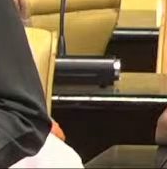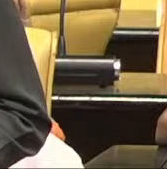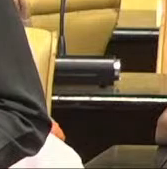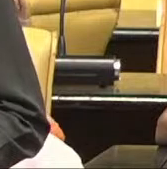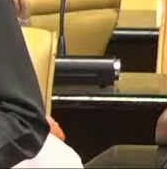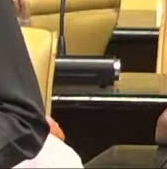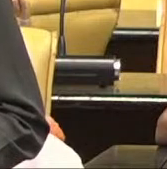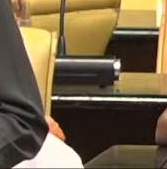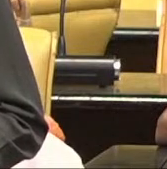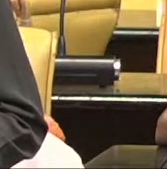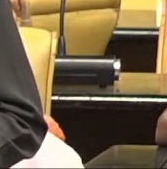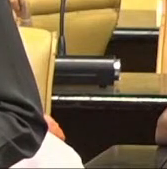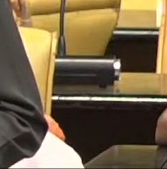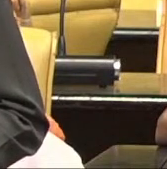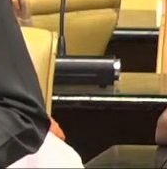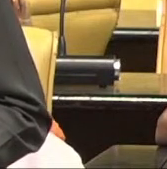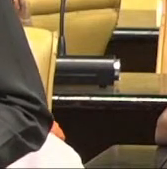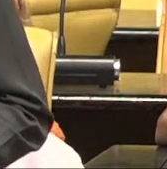It also says that